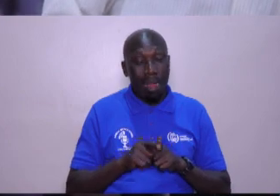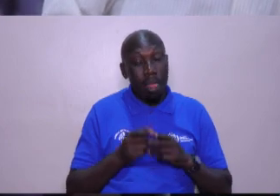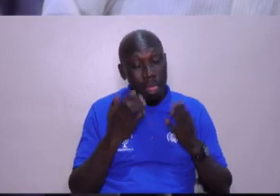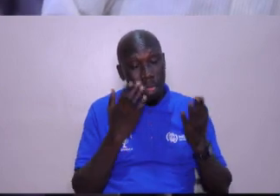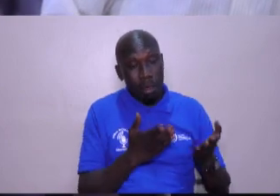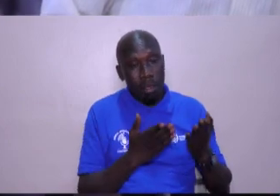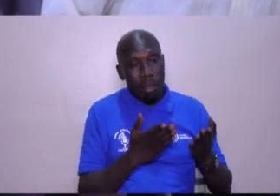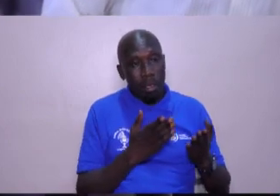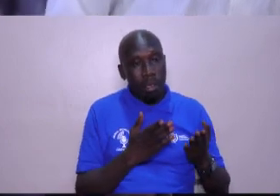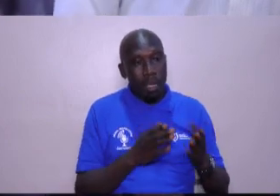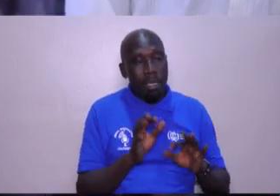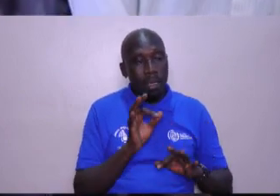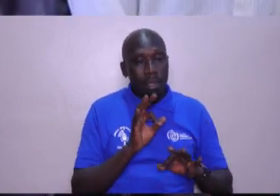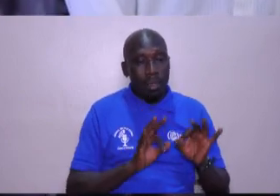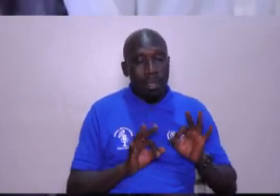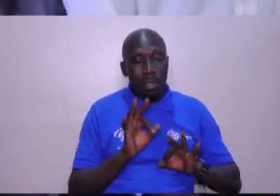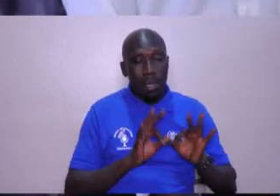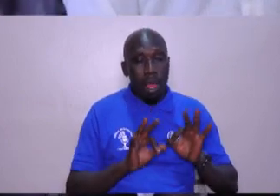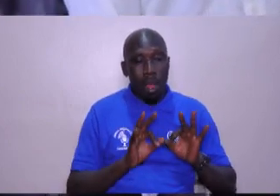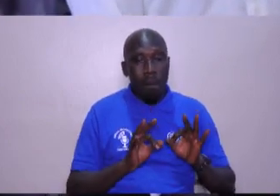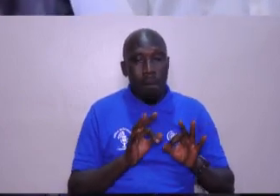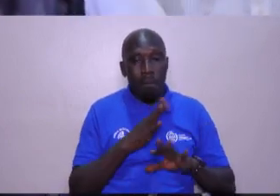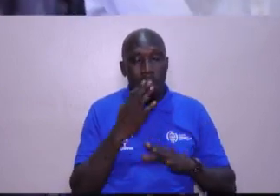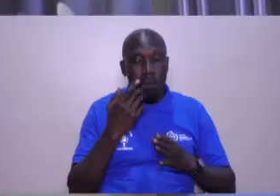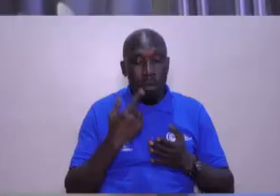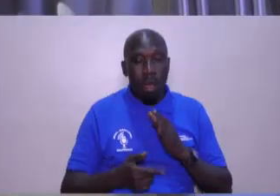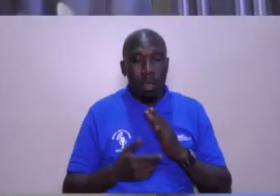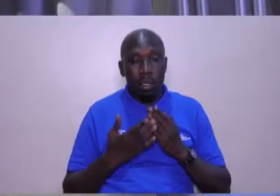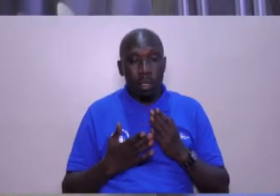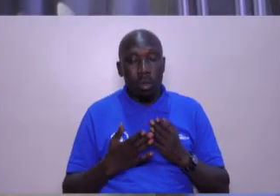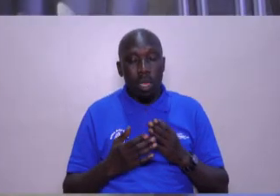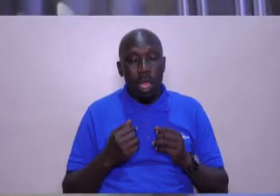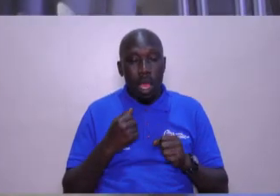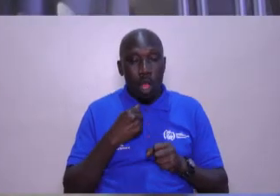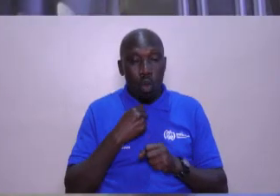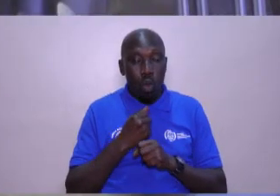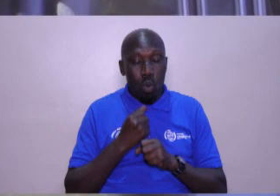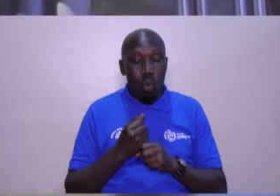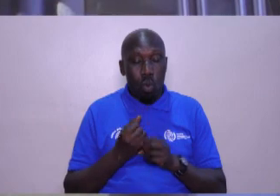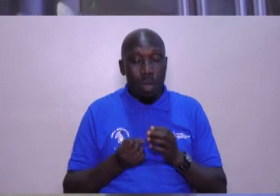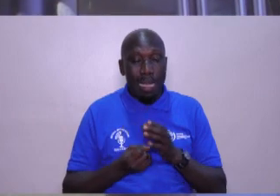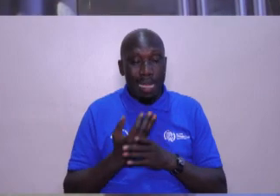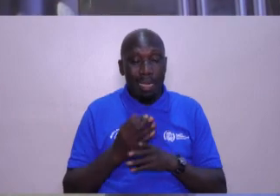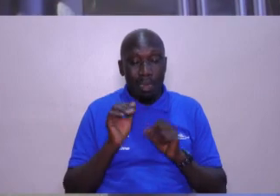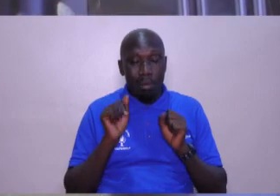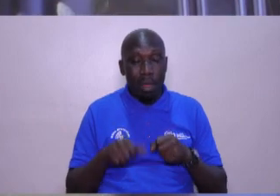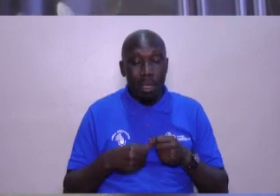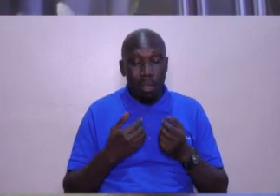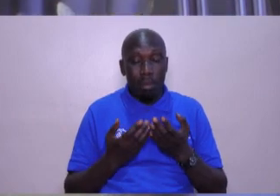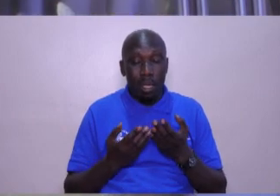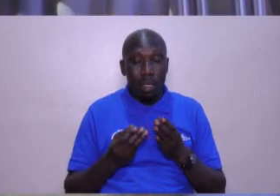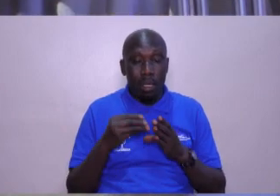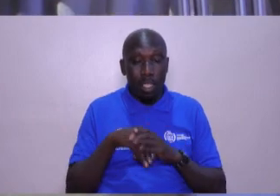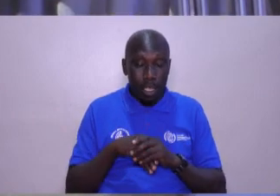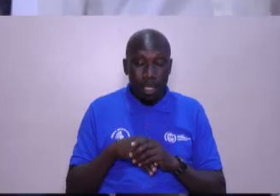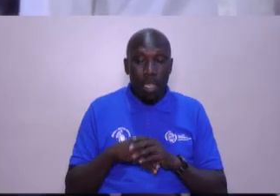this design, whatever we're creating, must be